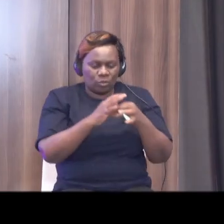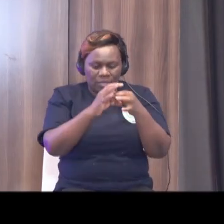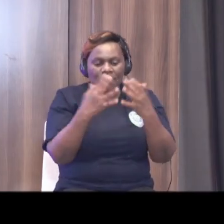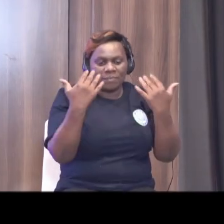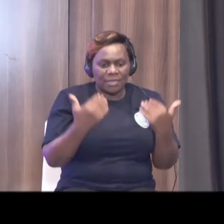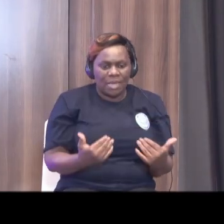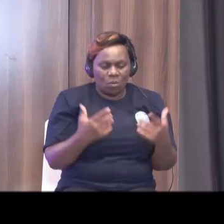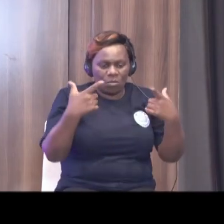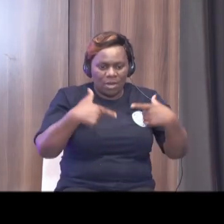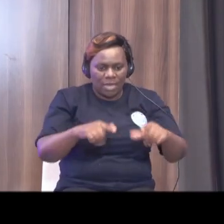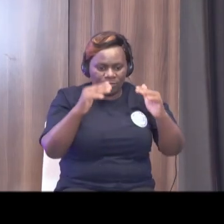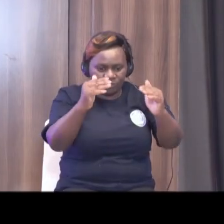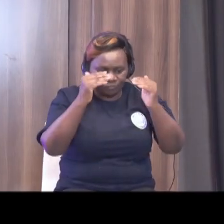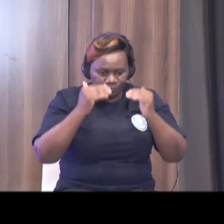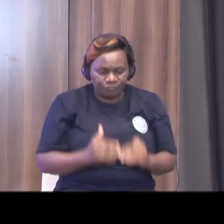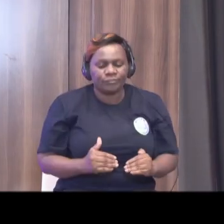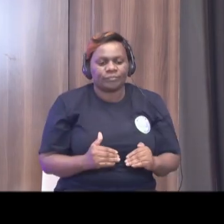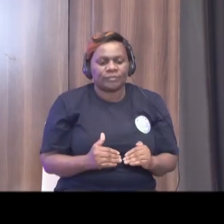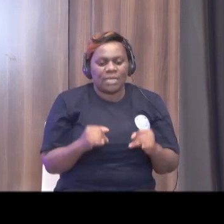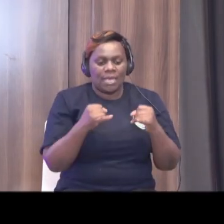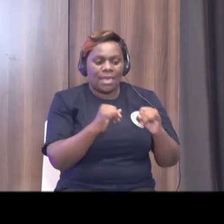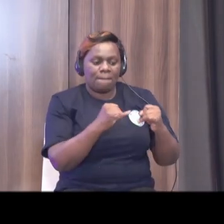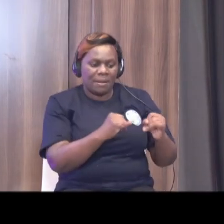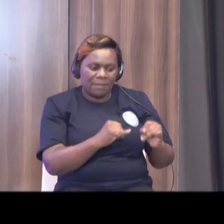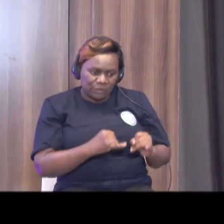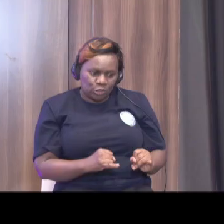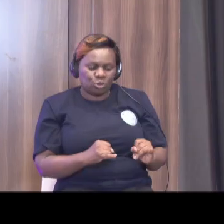So let us move to the implementation.